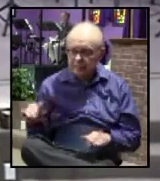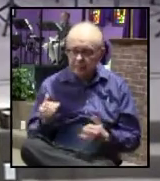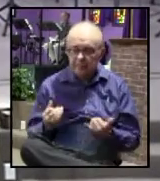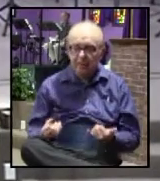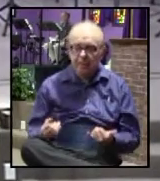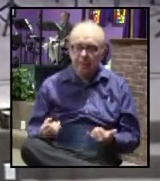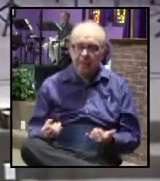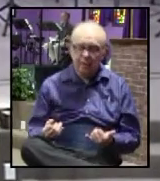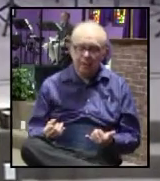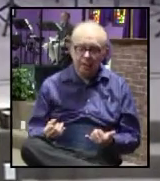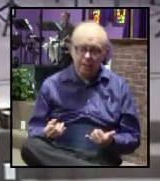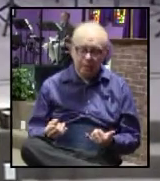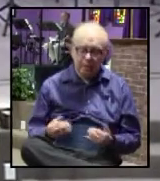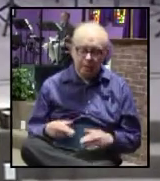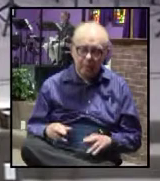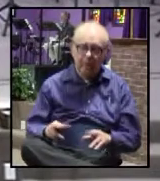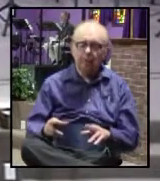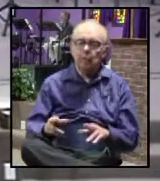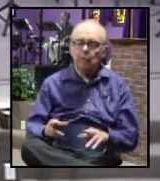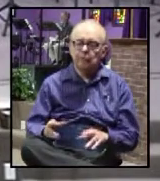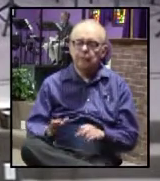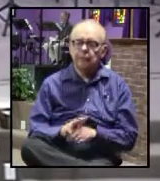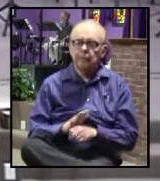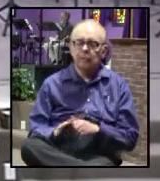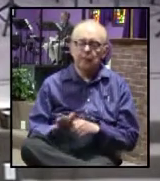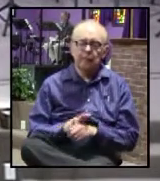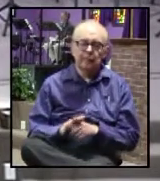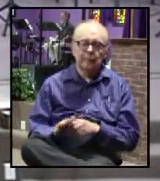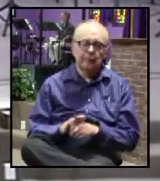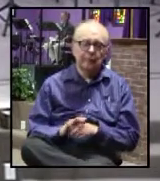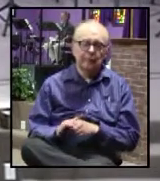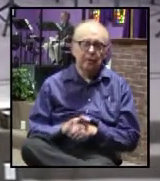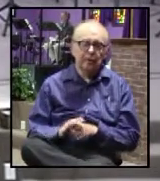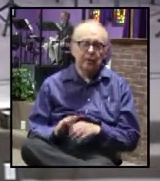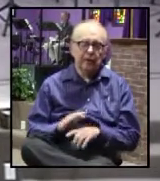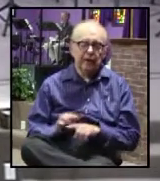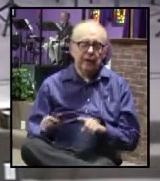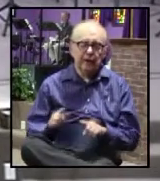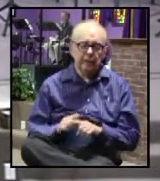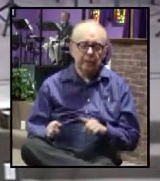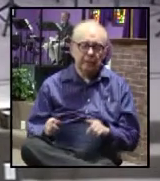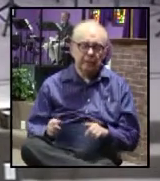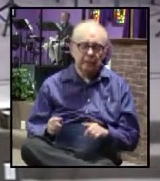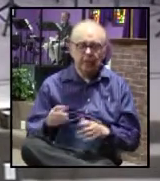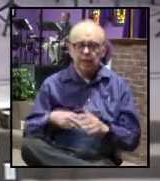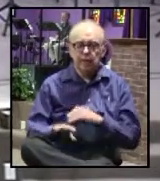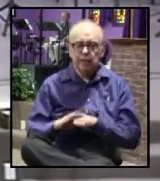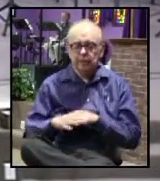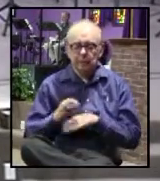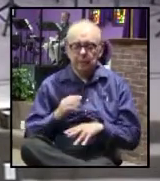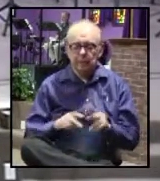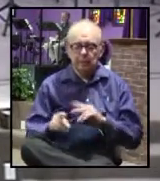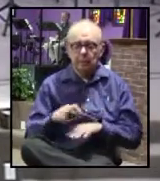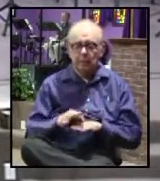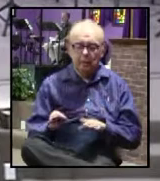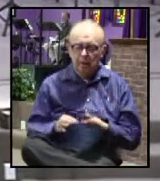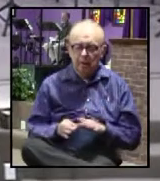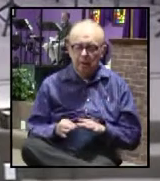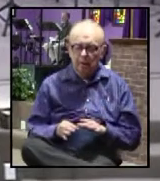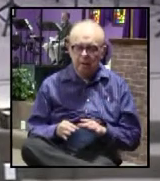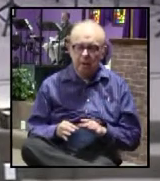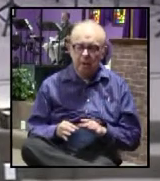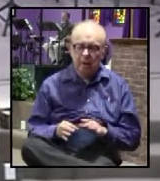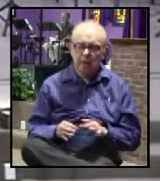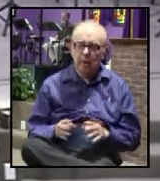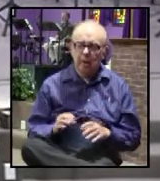their roads were littered with feces from animals and dirt caked into these people's feet. Blisters on their